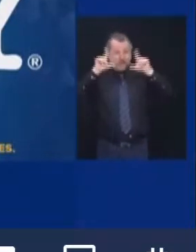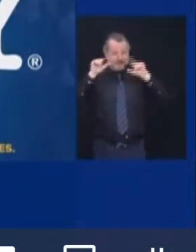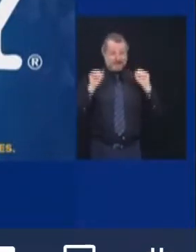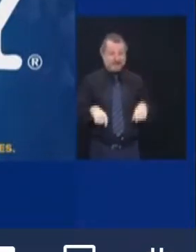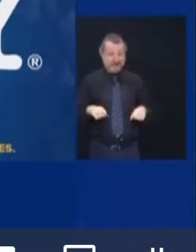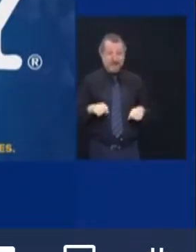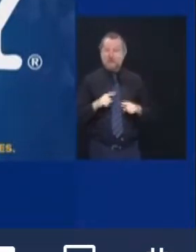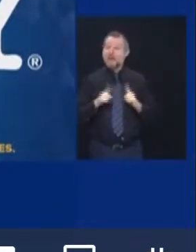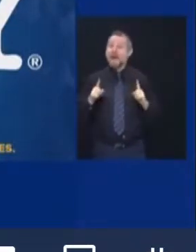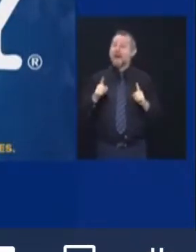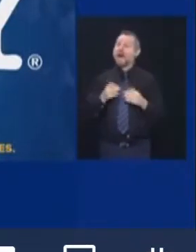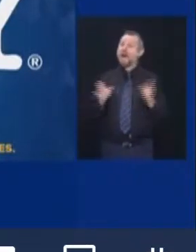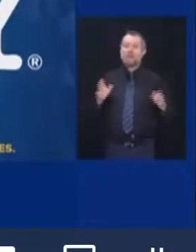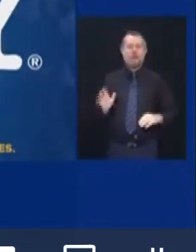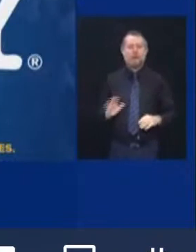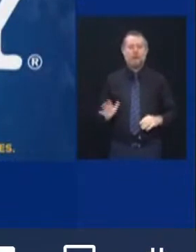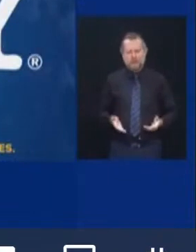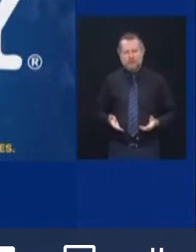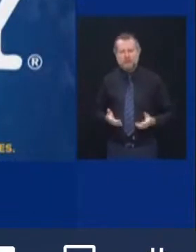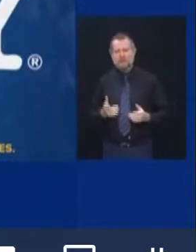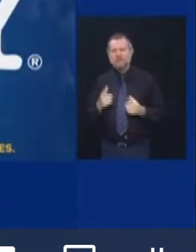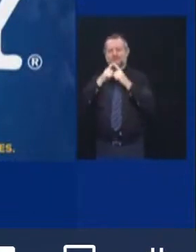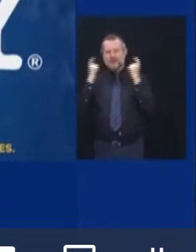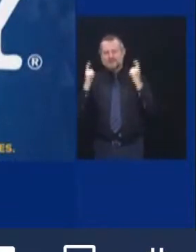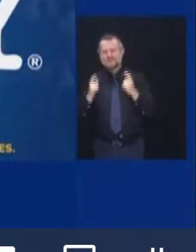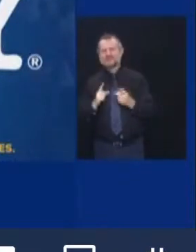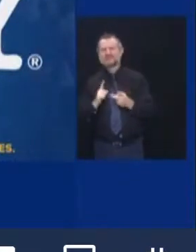We wear a mask, we socially distance.